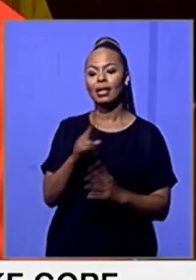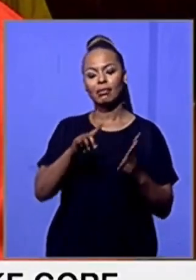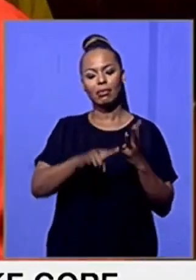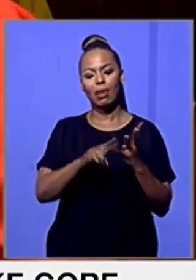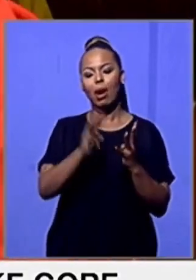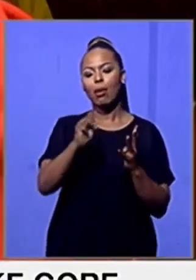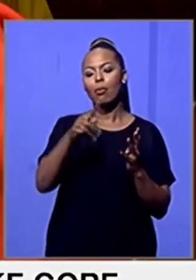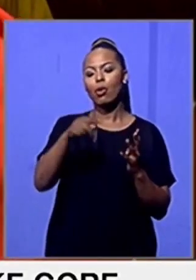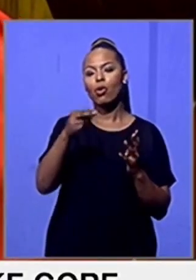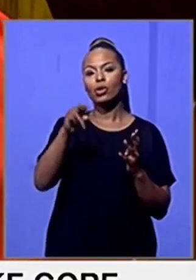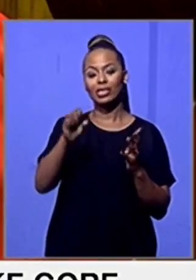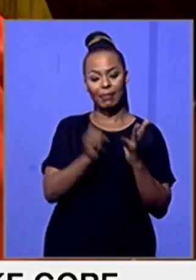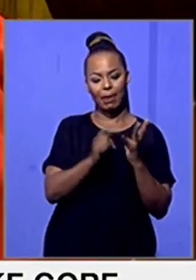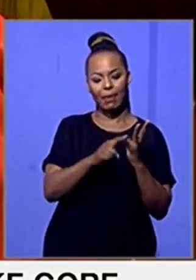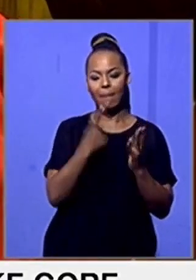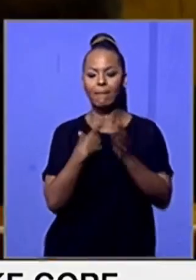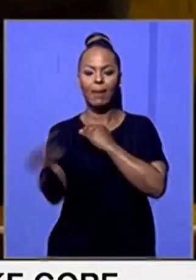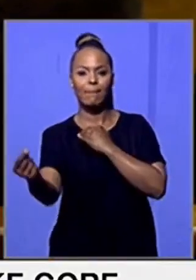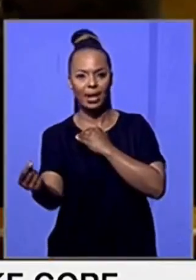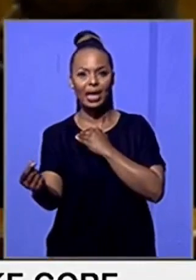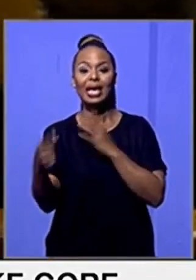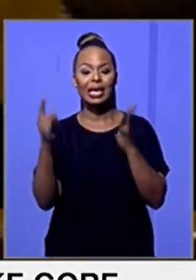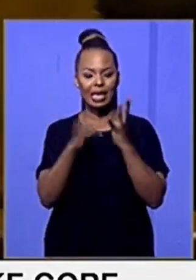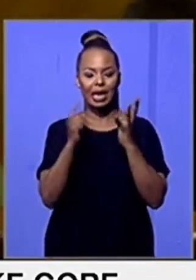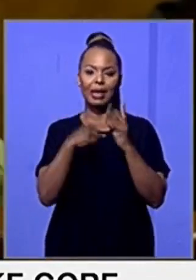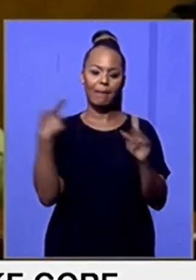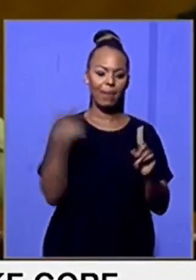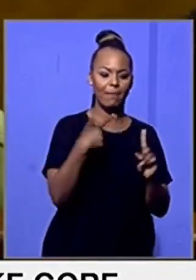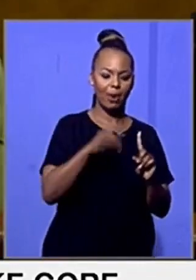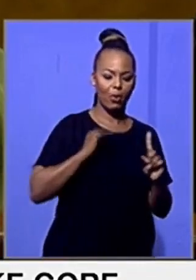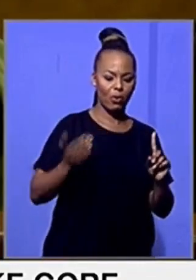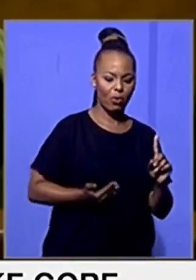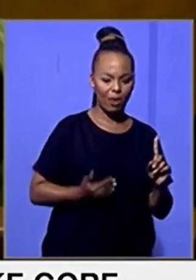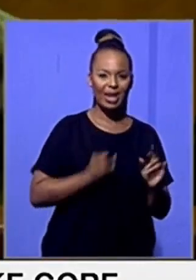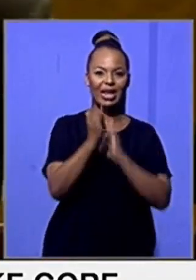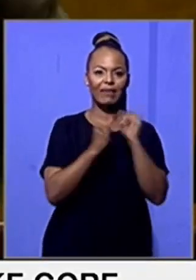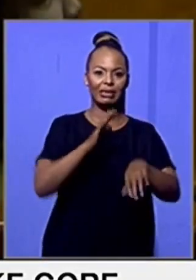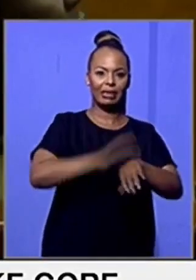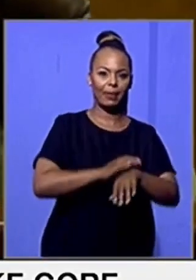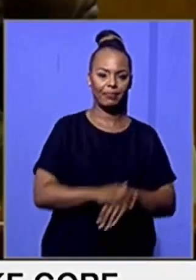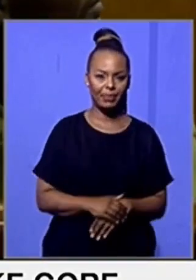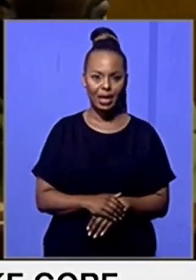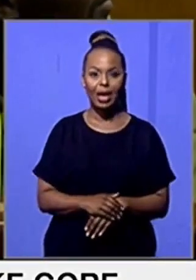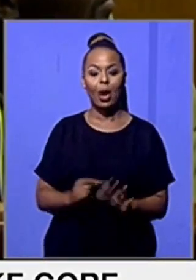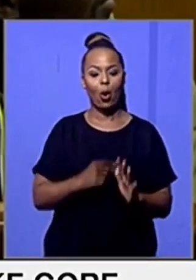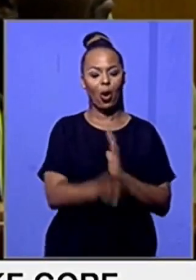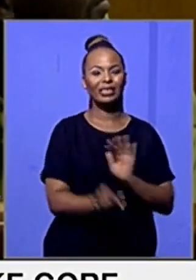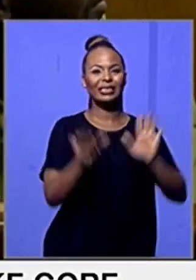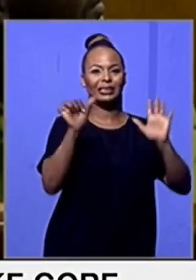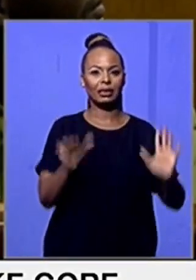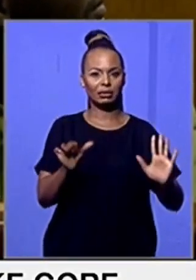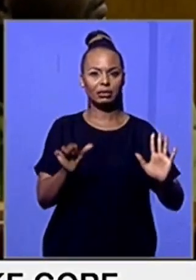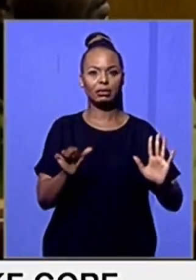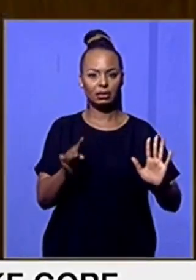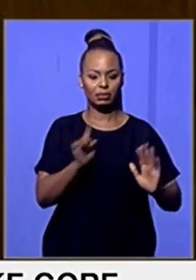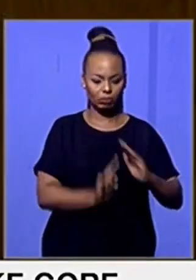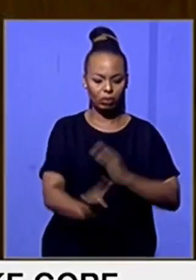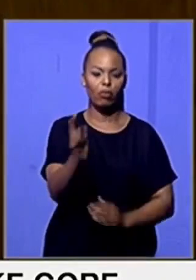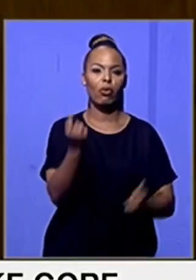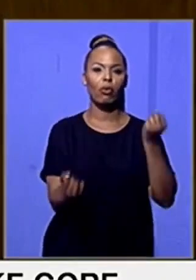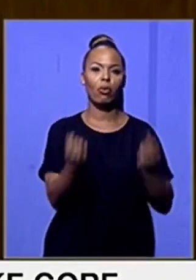jaana a santseng a tshabile e le ene a thuntshitseng Deokaran makgetlho a le 11. Barataro botlhe jo ba makolwane bao ba